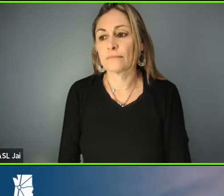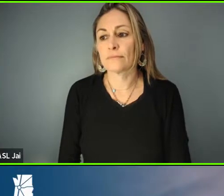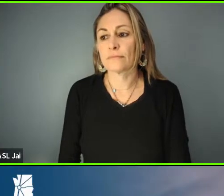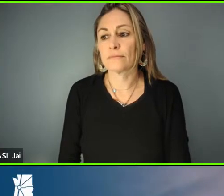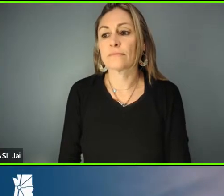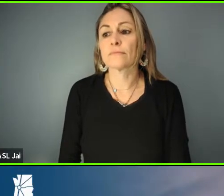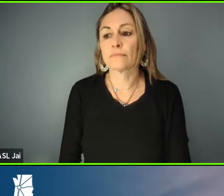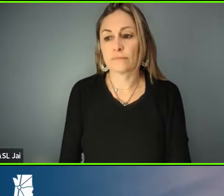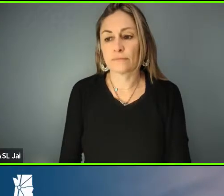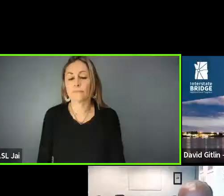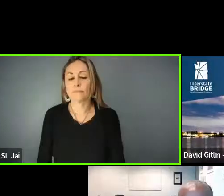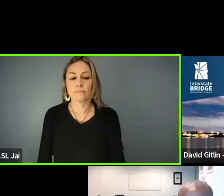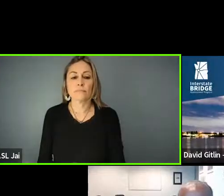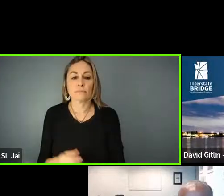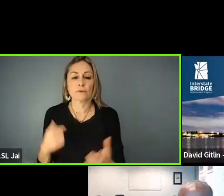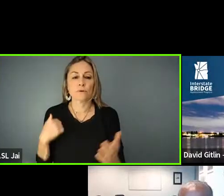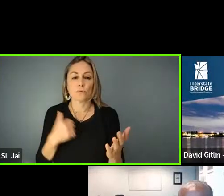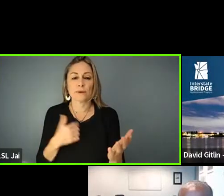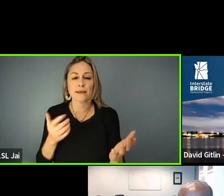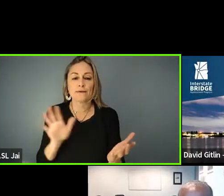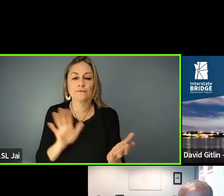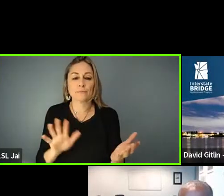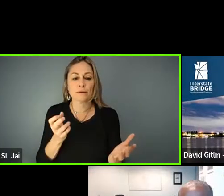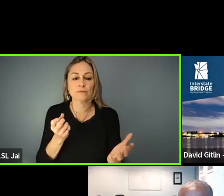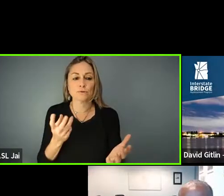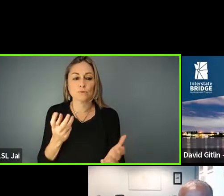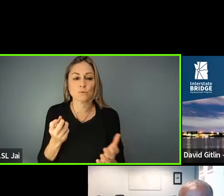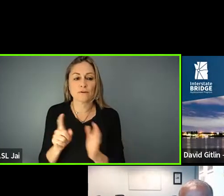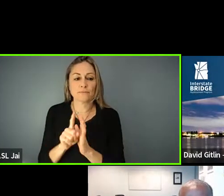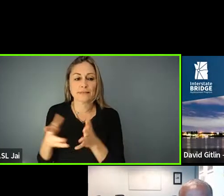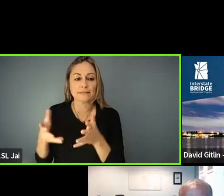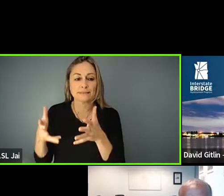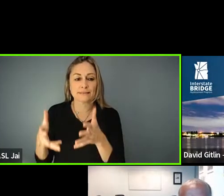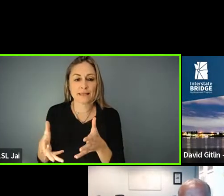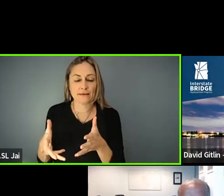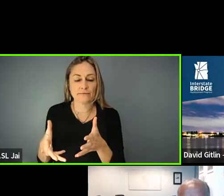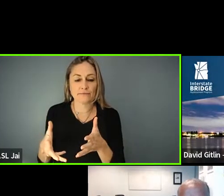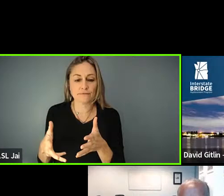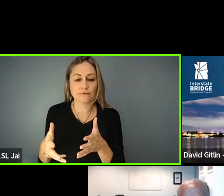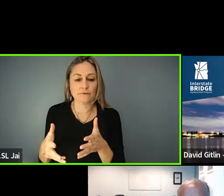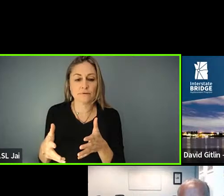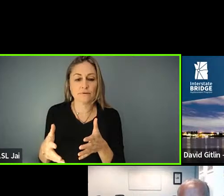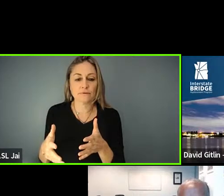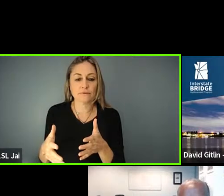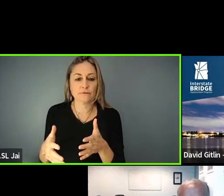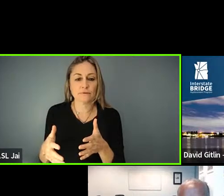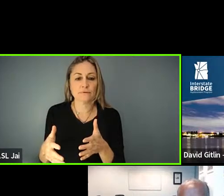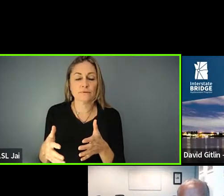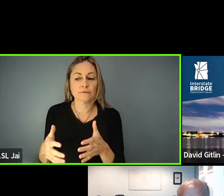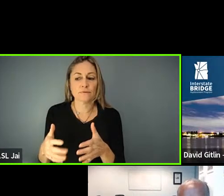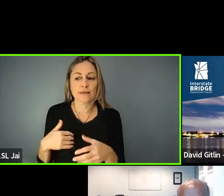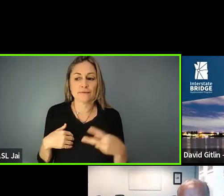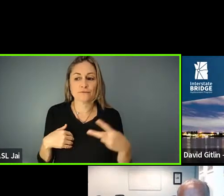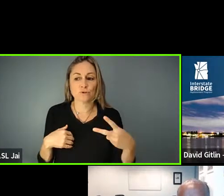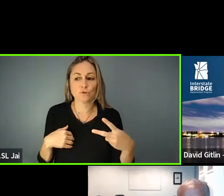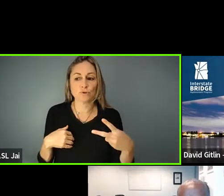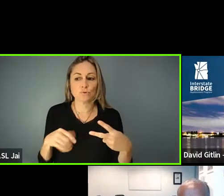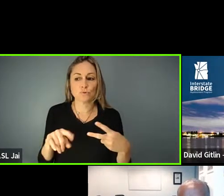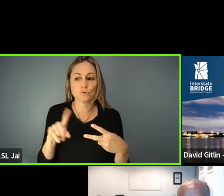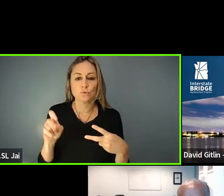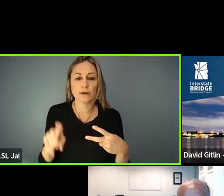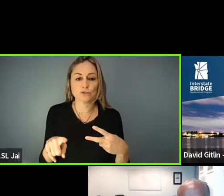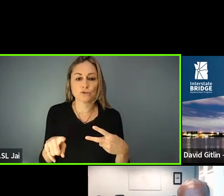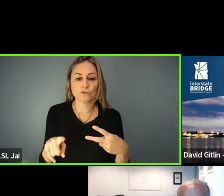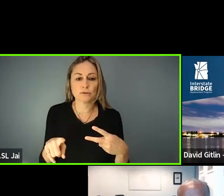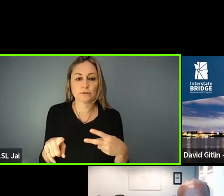So I'll just note that we have about 12 minutes remaining in our time, and we have 2 questions in the queue. So if